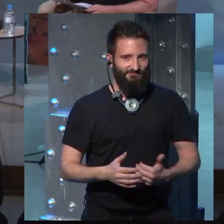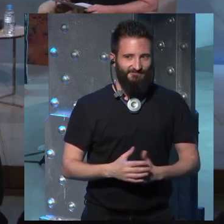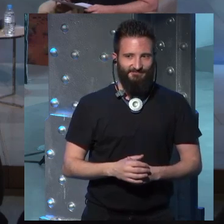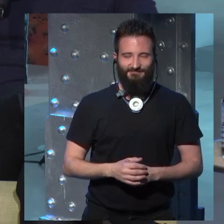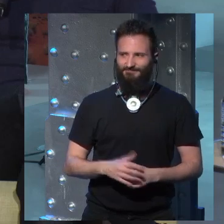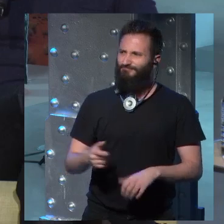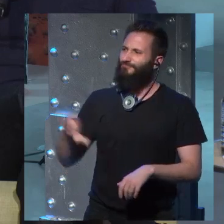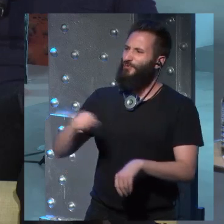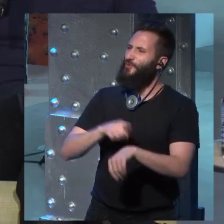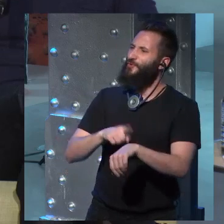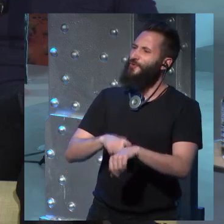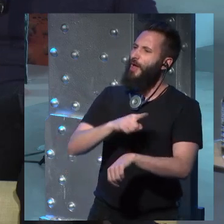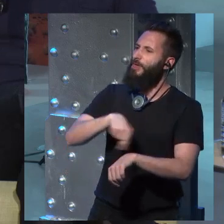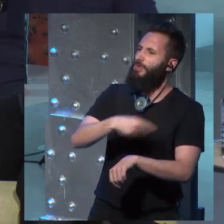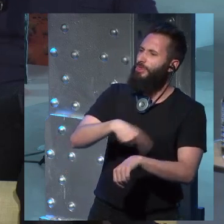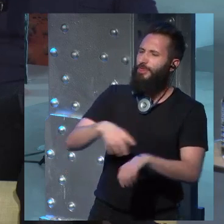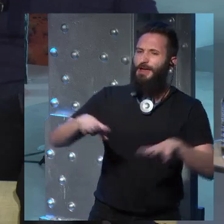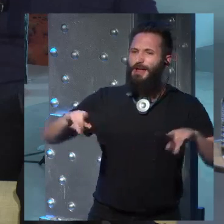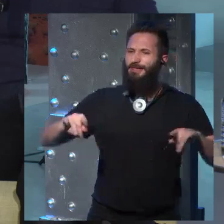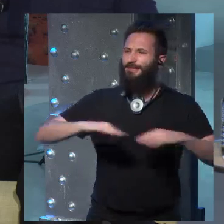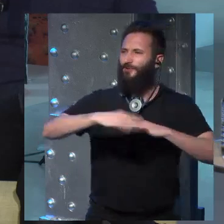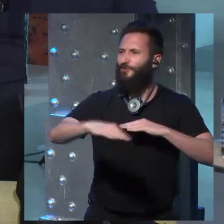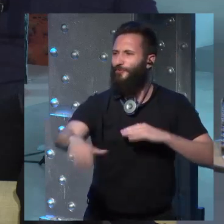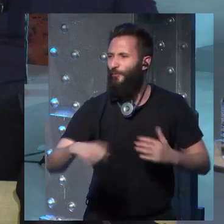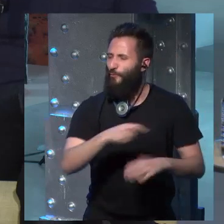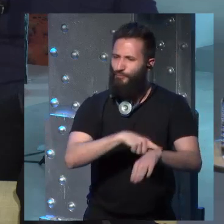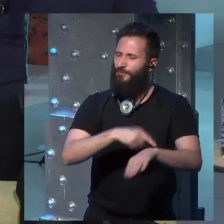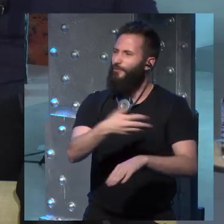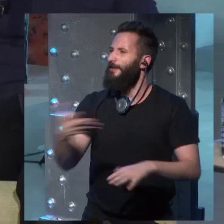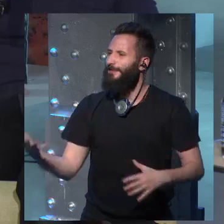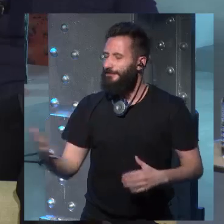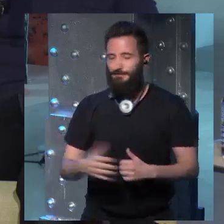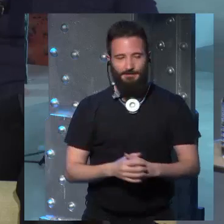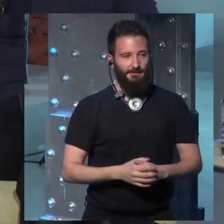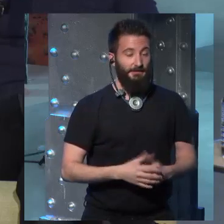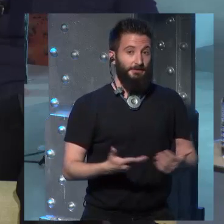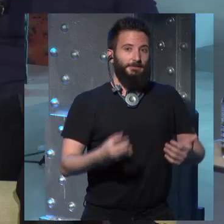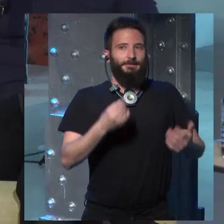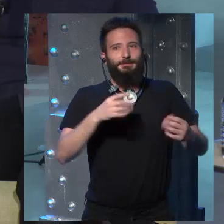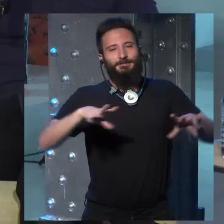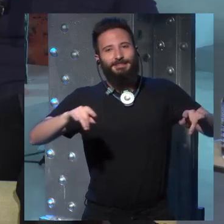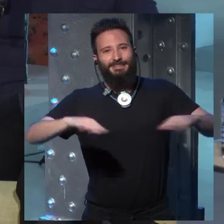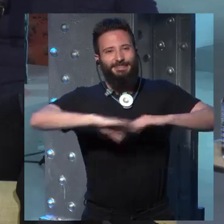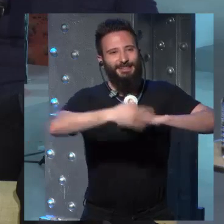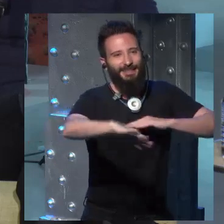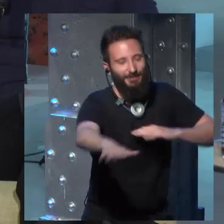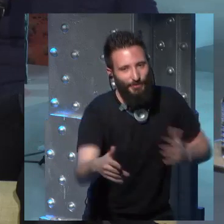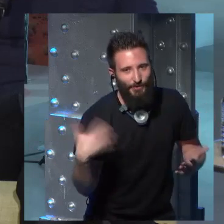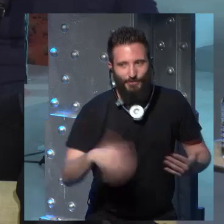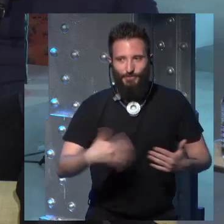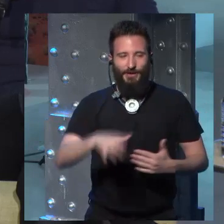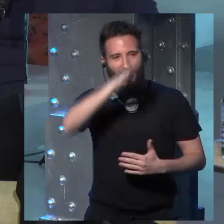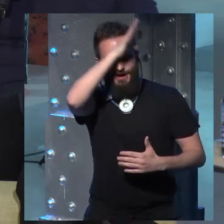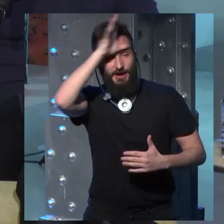desert? Here's the thing. Beautiful? The desert looks the same no matter what temperature is. So I just want you to know that when you